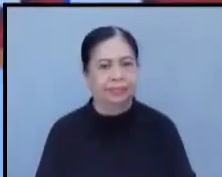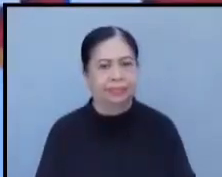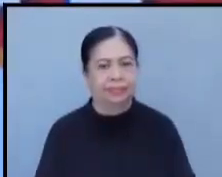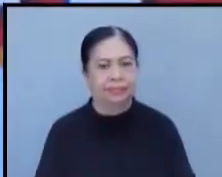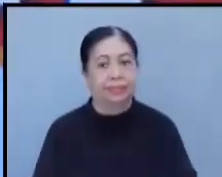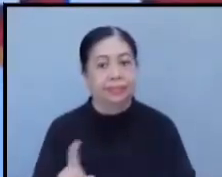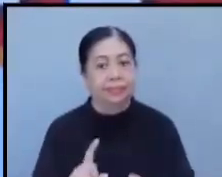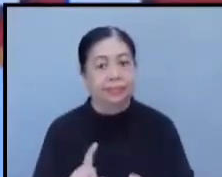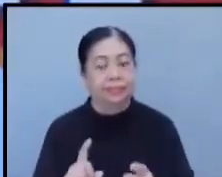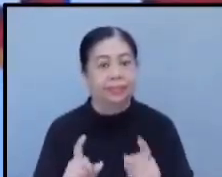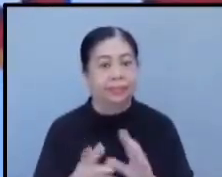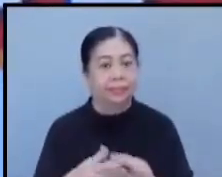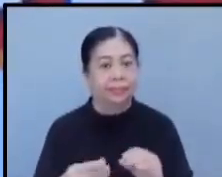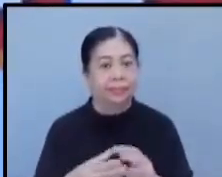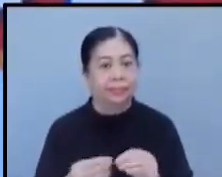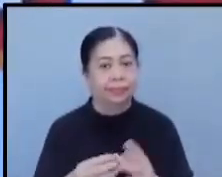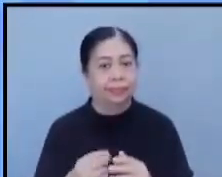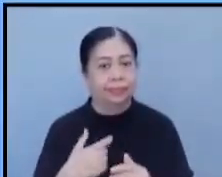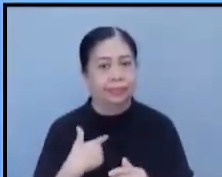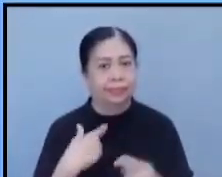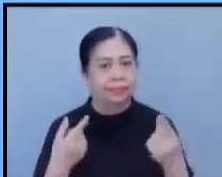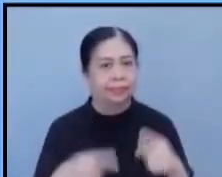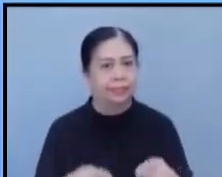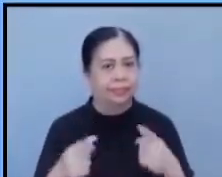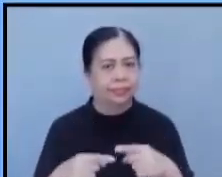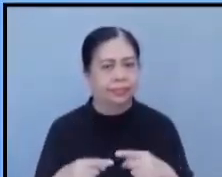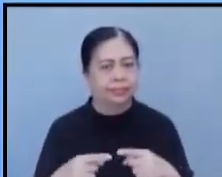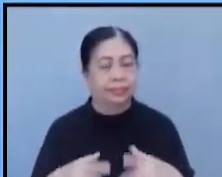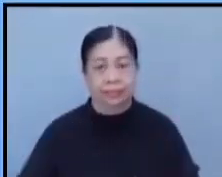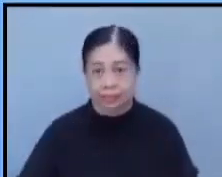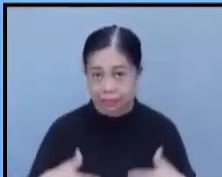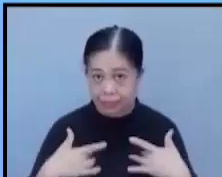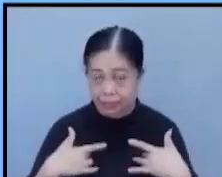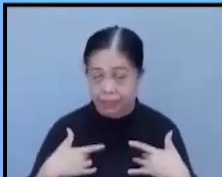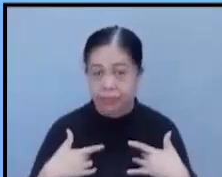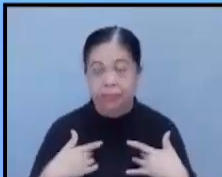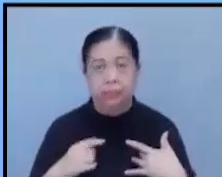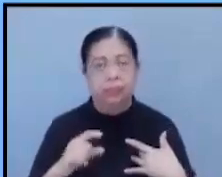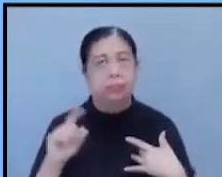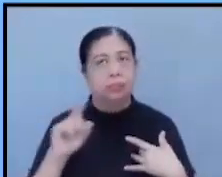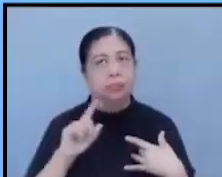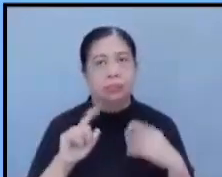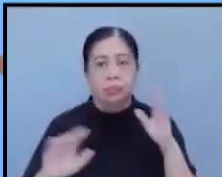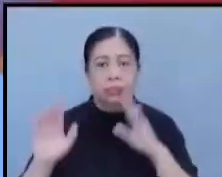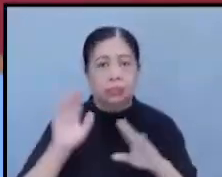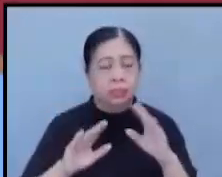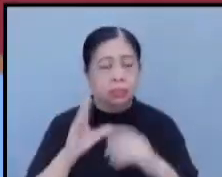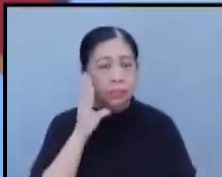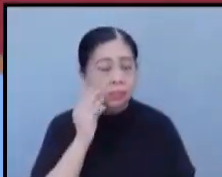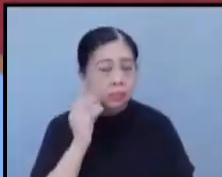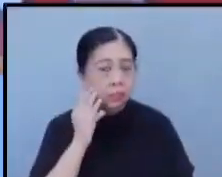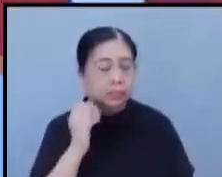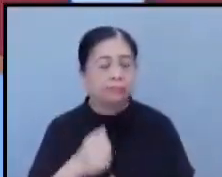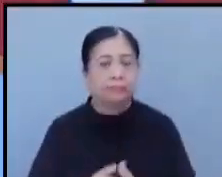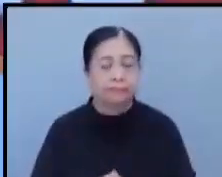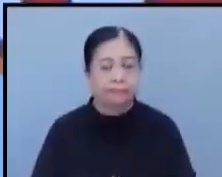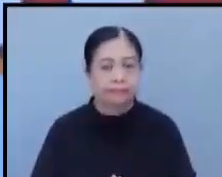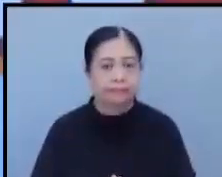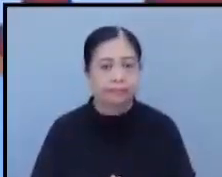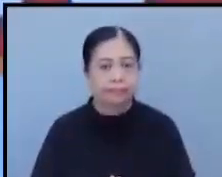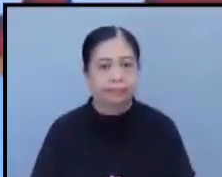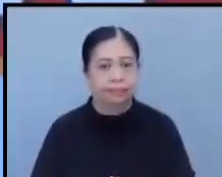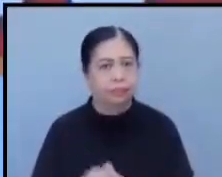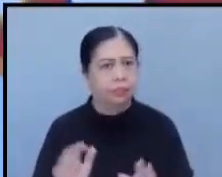is yung mga nangyayari sa ating buhay. Kung ano mang pagsubok ang dumarating ay huwag po